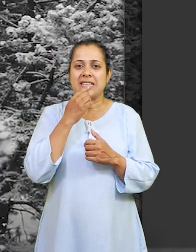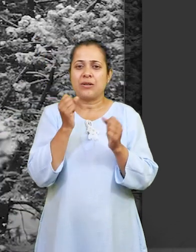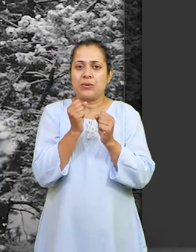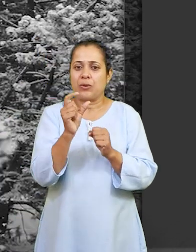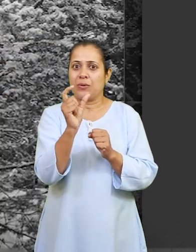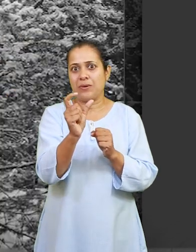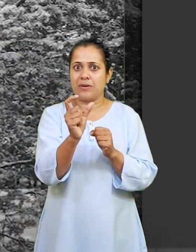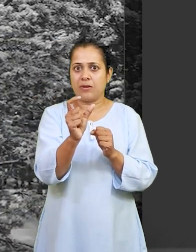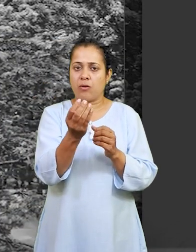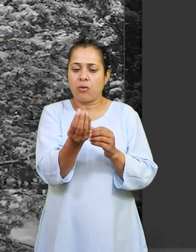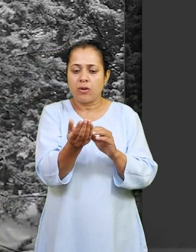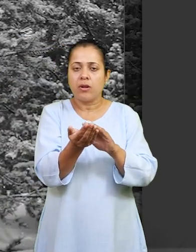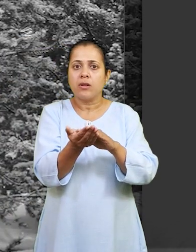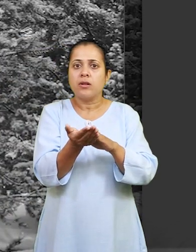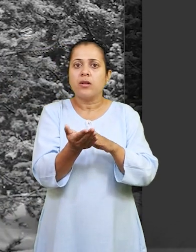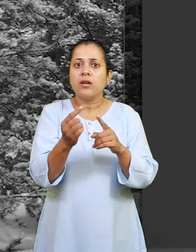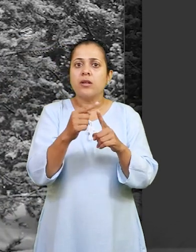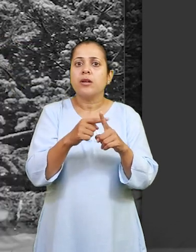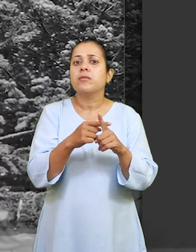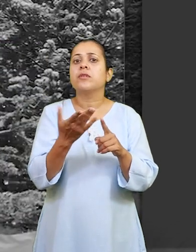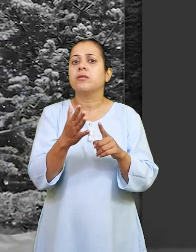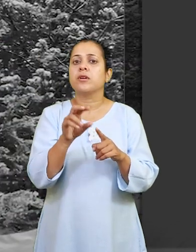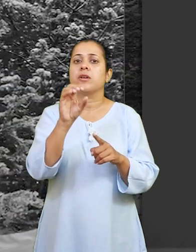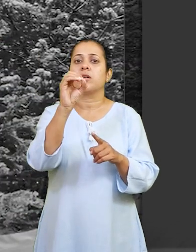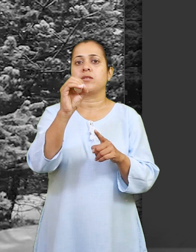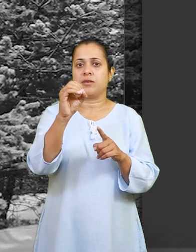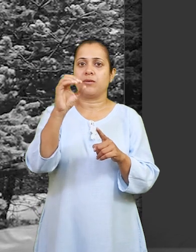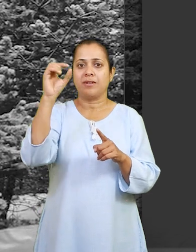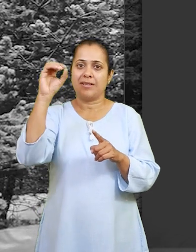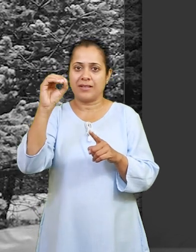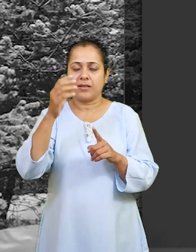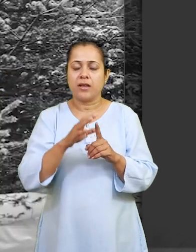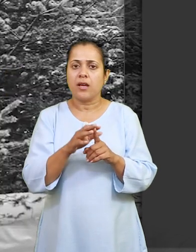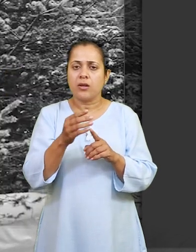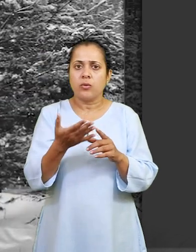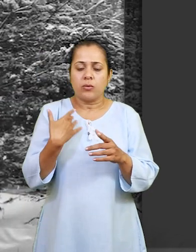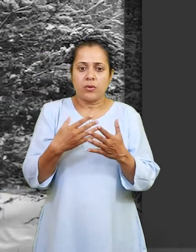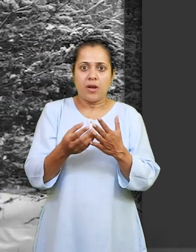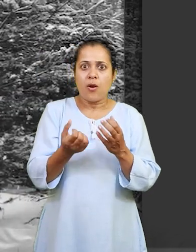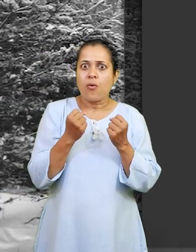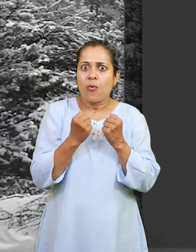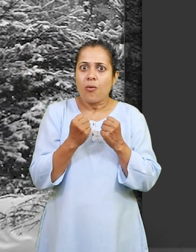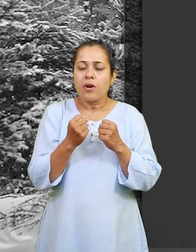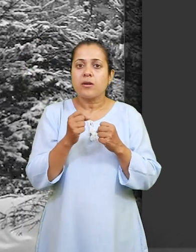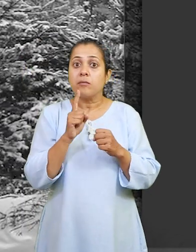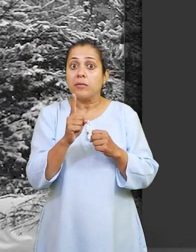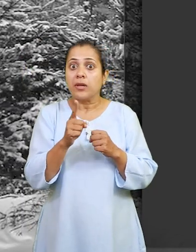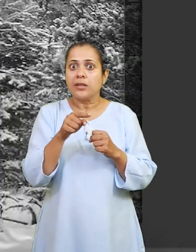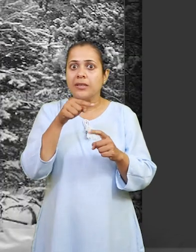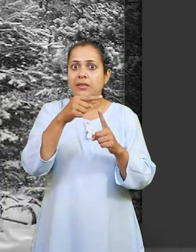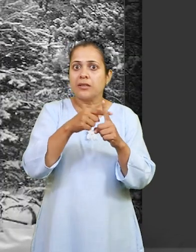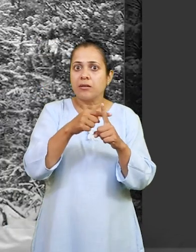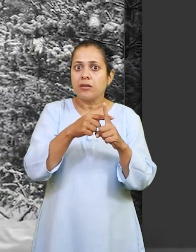cube, the ice cube has a temperature of 0 degrees and we feel it is very cold. But